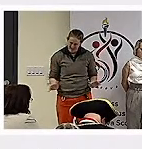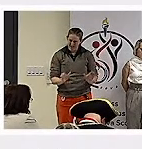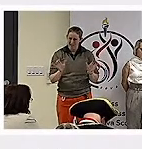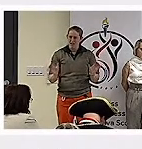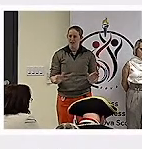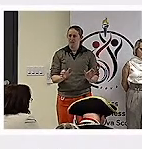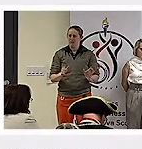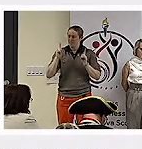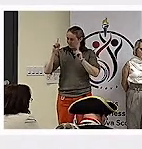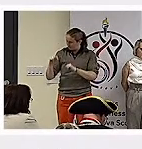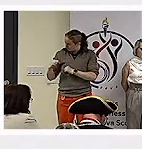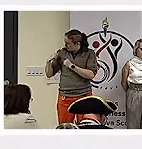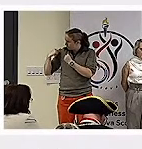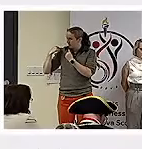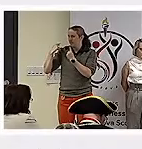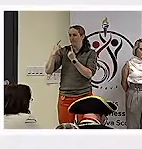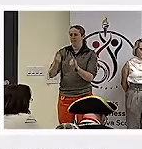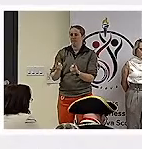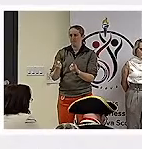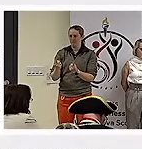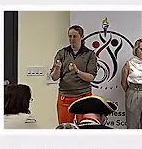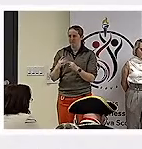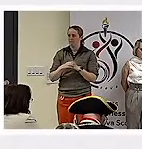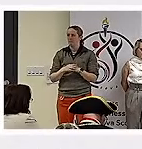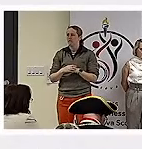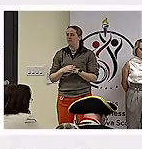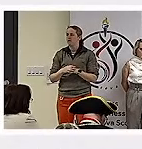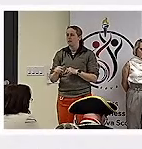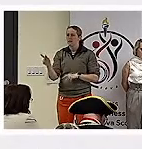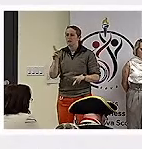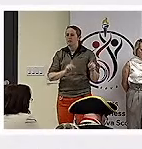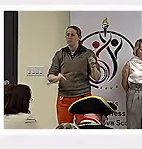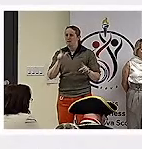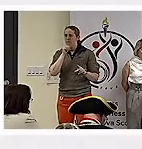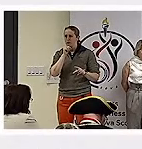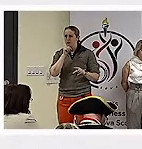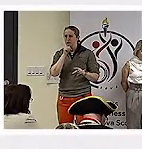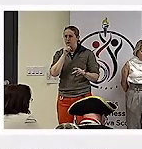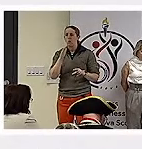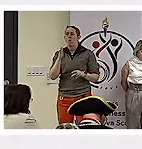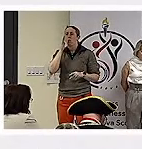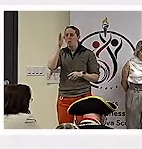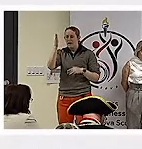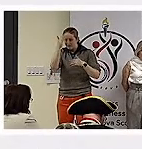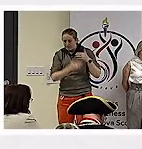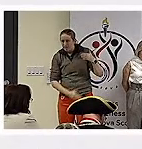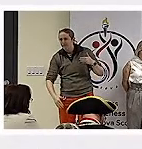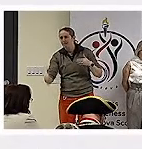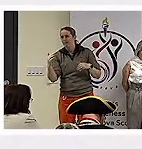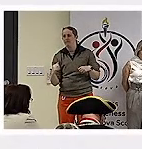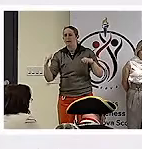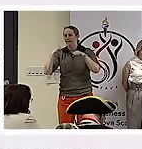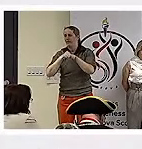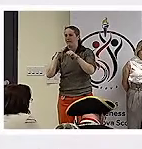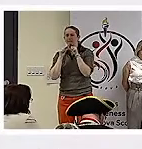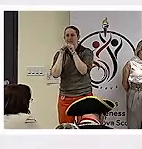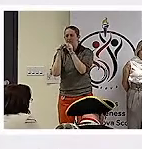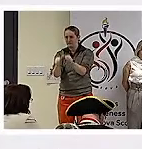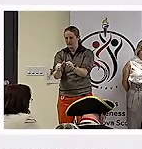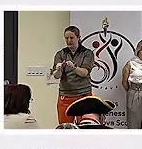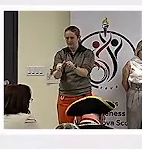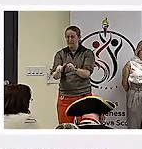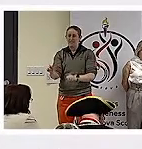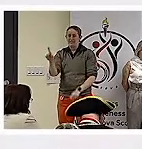centuries, and for people that is going to come after me, because disabilities are always going to